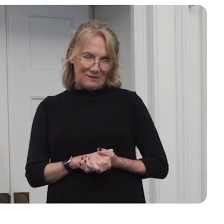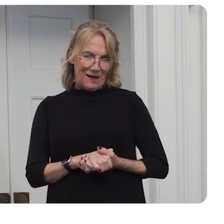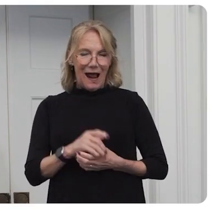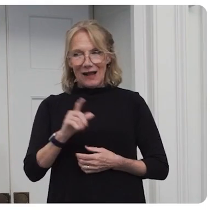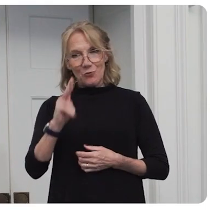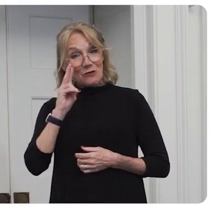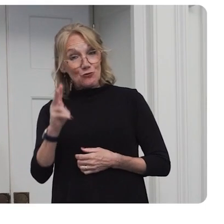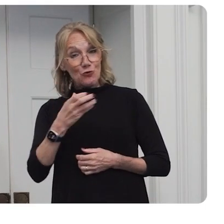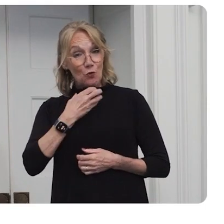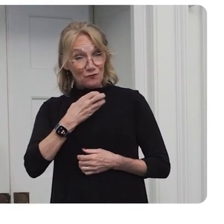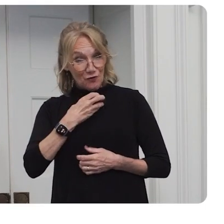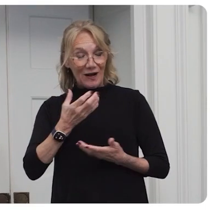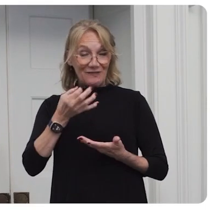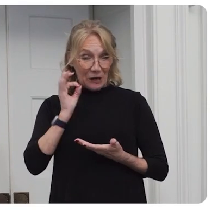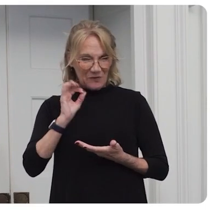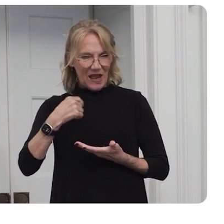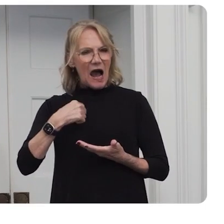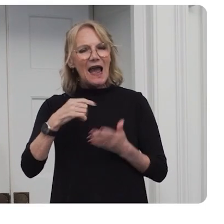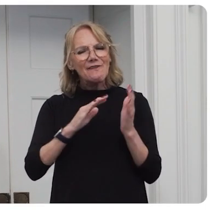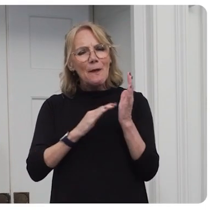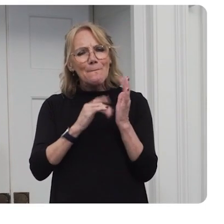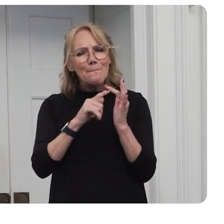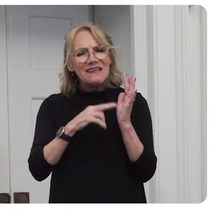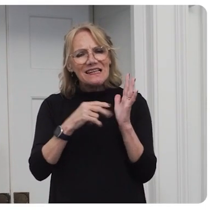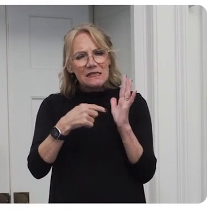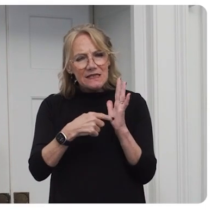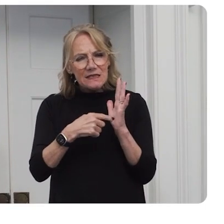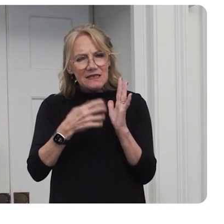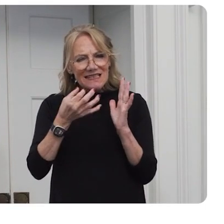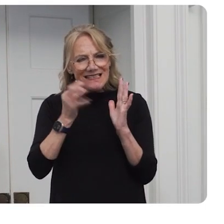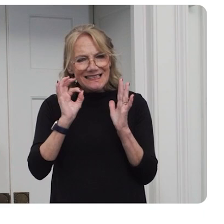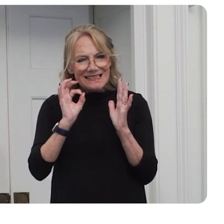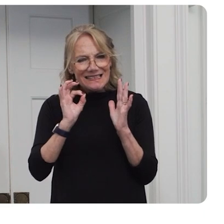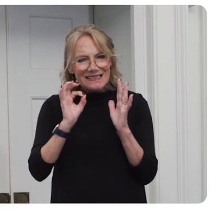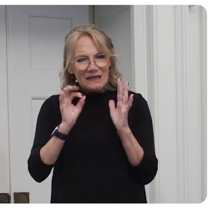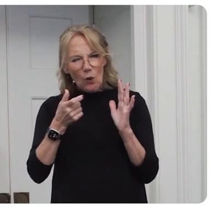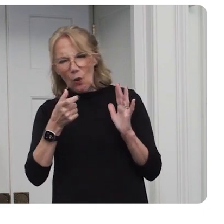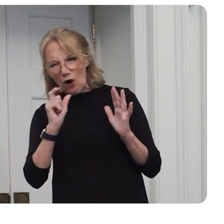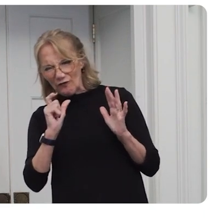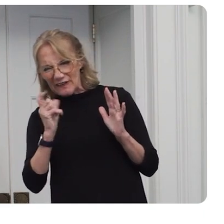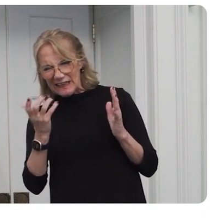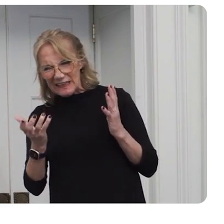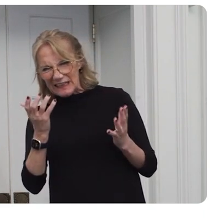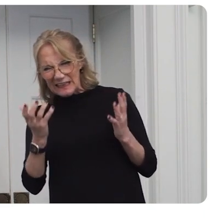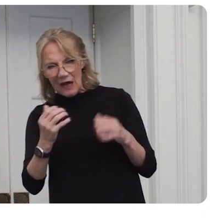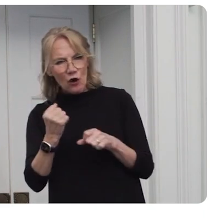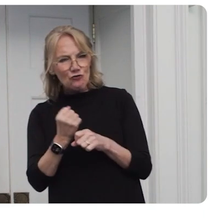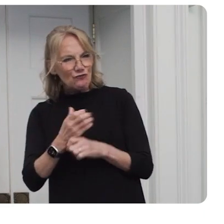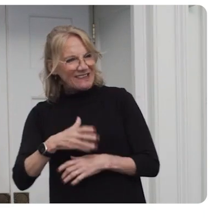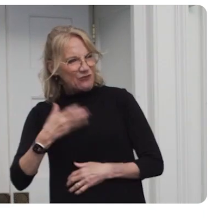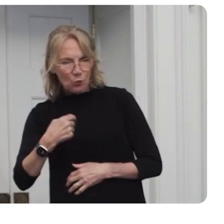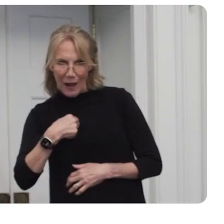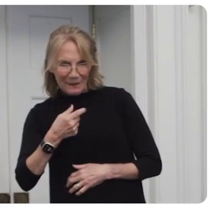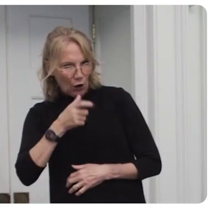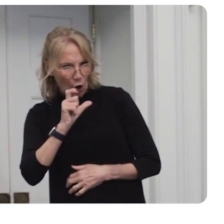why you saw the frog having a cup of tea. Actually, I have mint tea, don't I, Grace? Or coffee. Although,